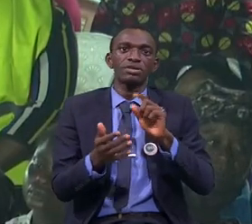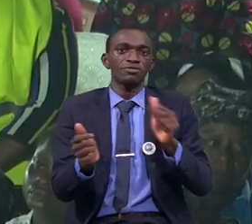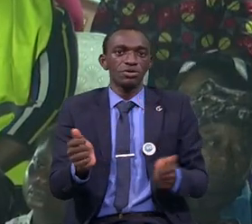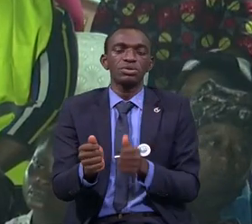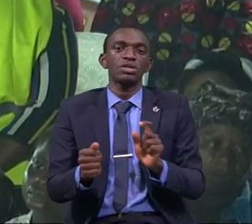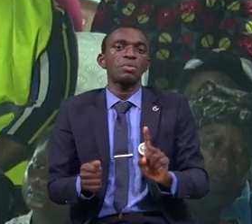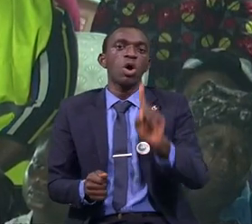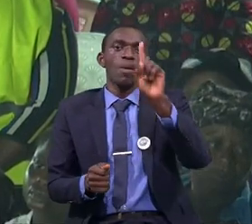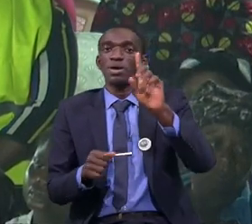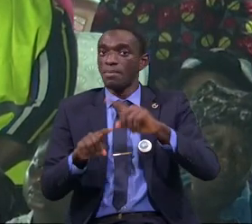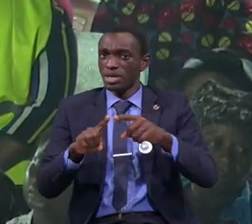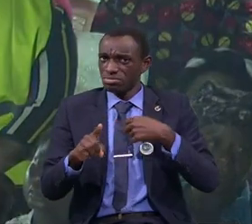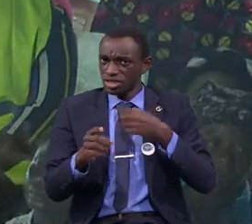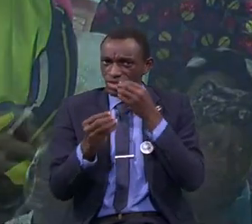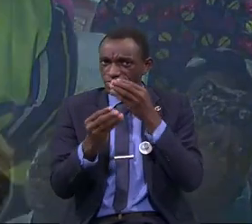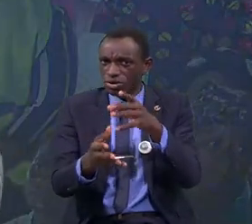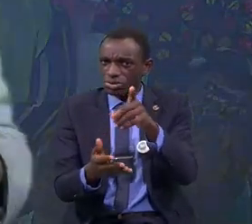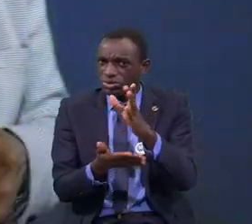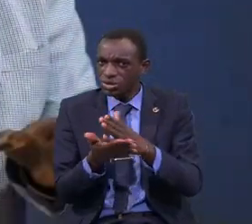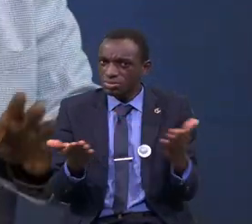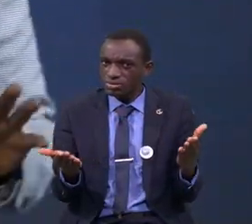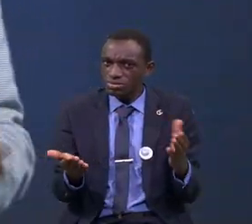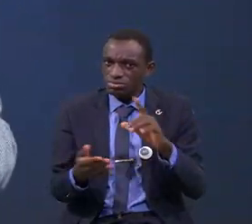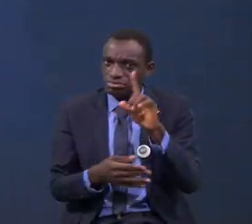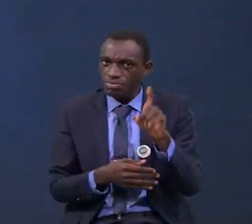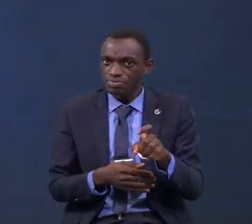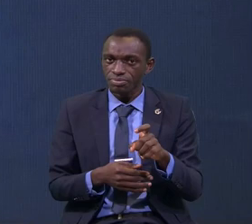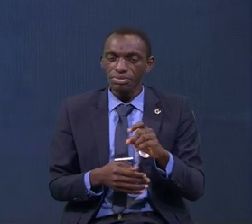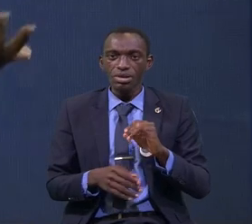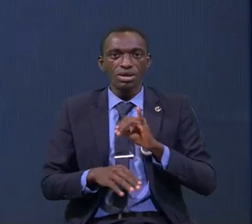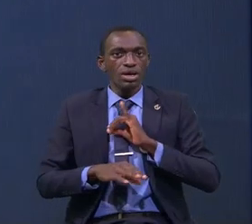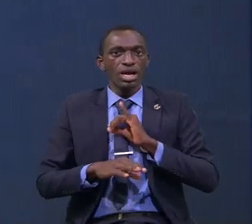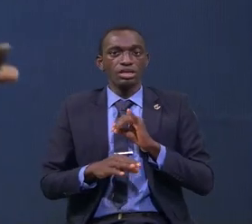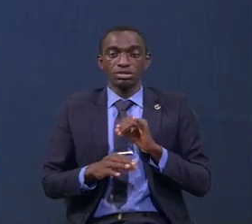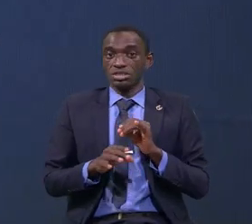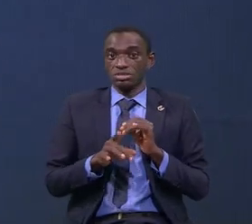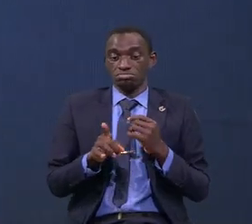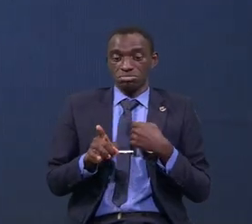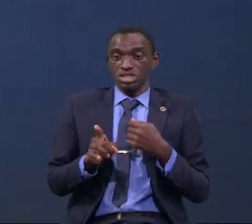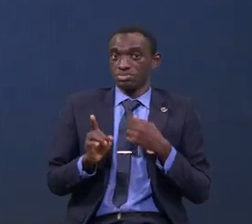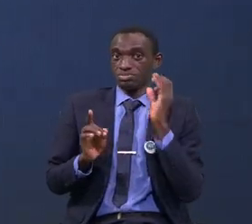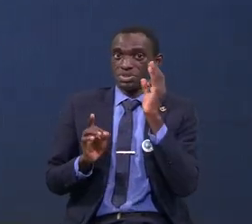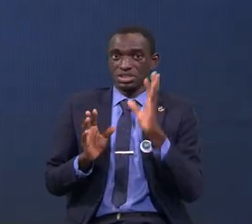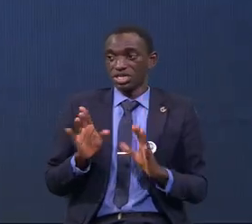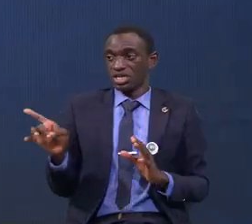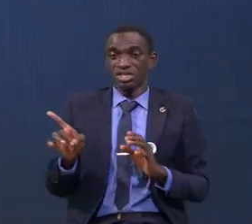Can I tell you something? I didn't have anybody that came to follow me up when I was born